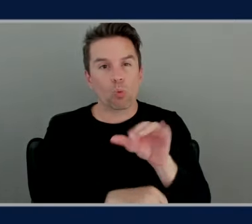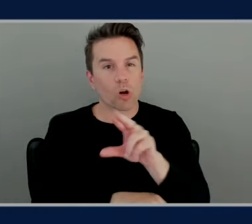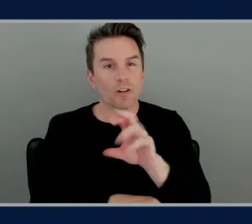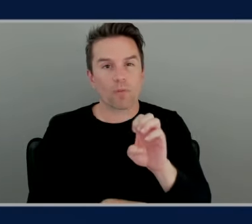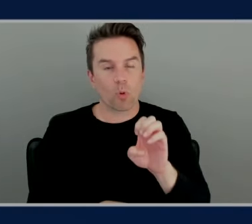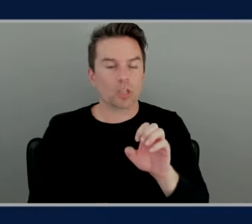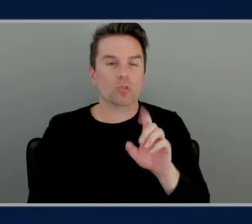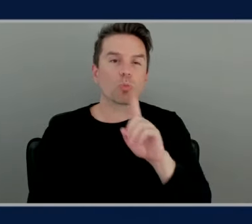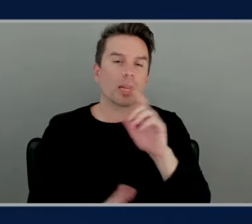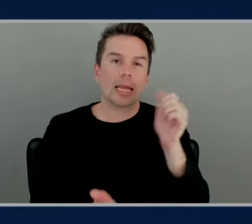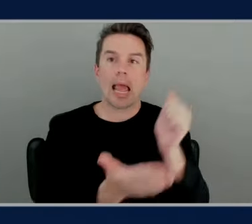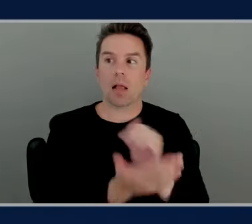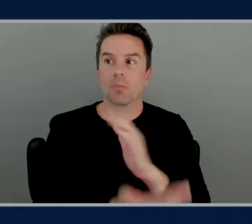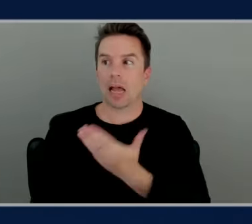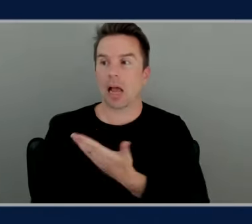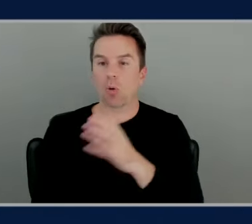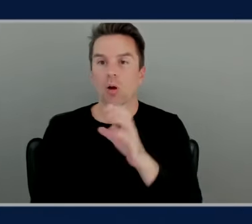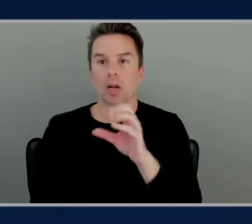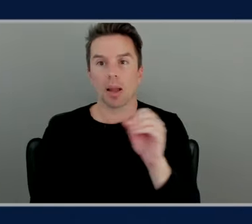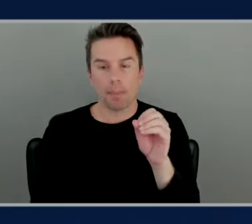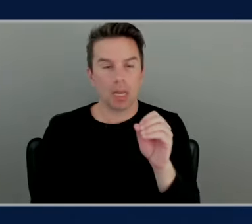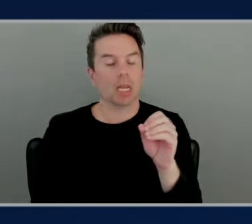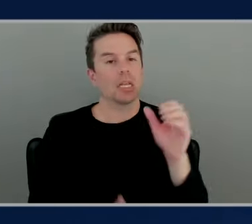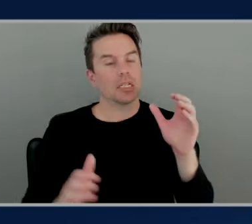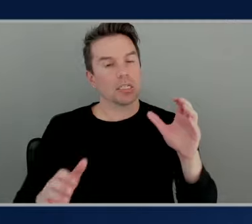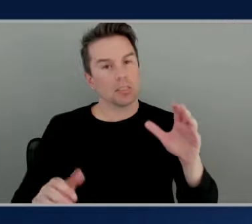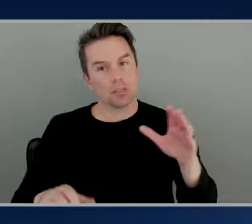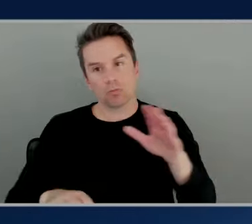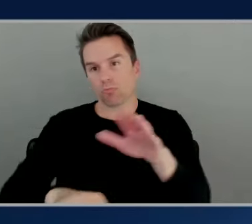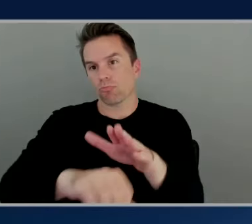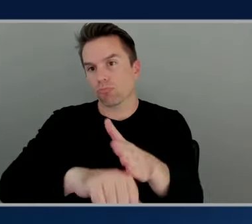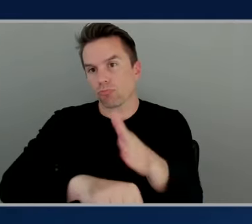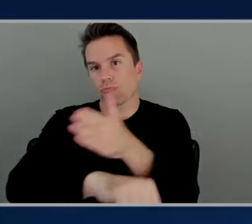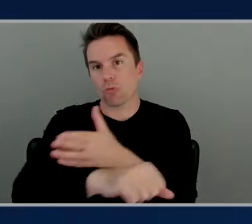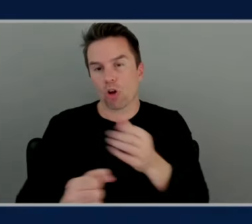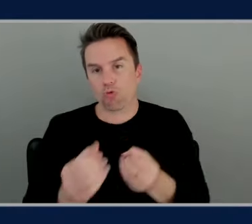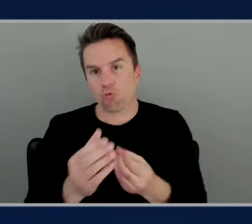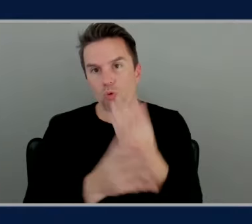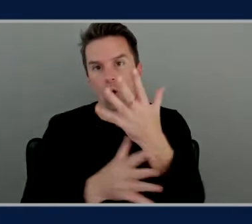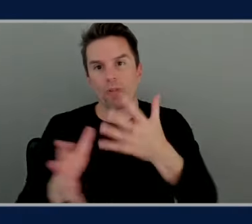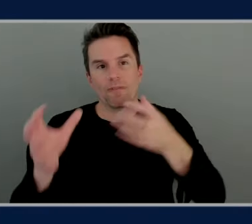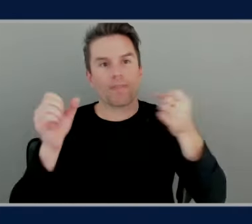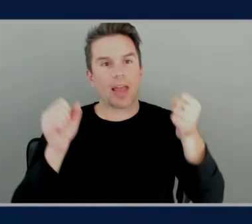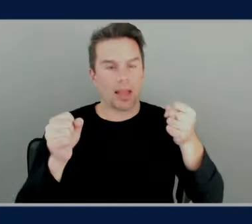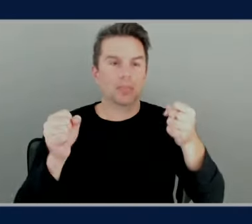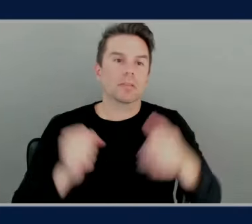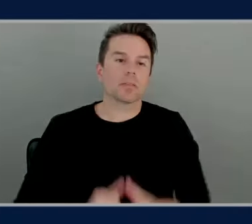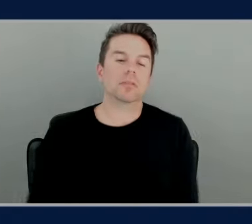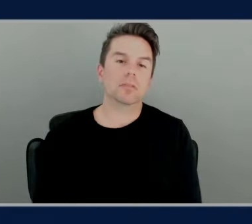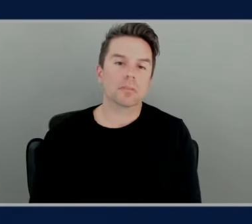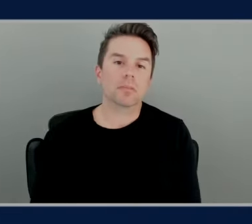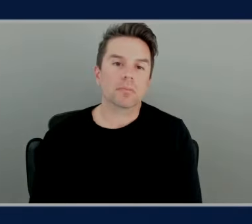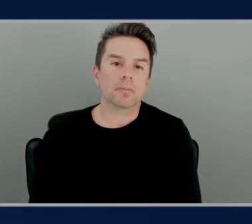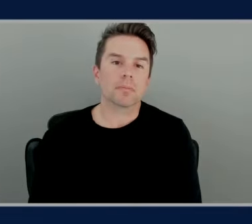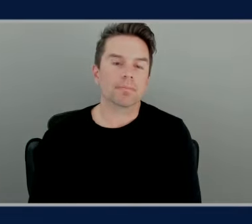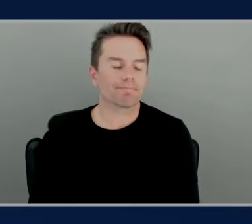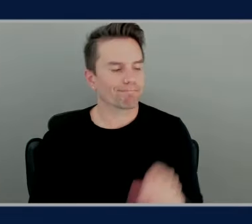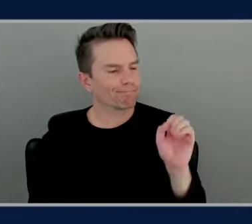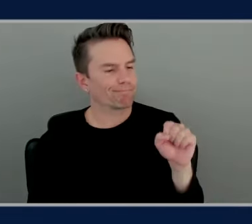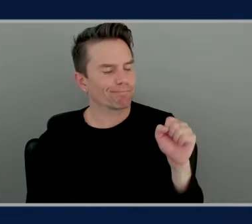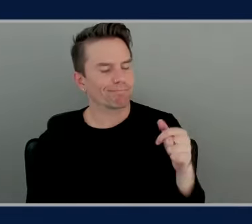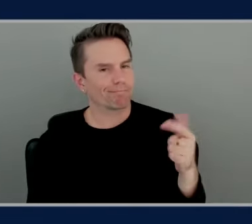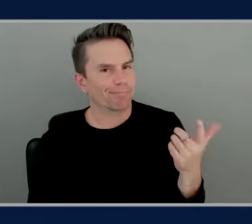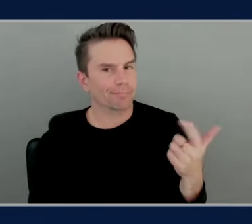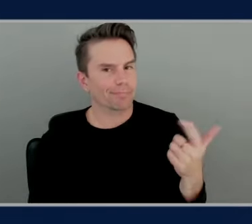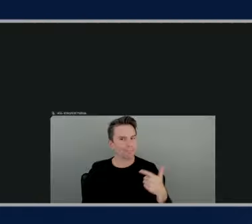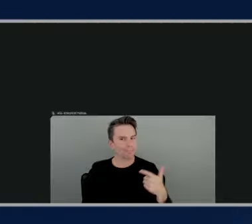I think for me that's kind of our mission as we create and, you know, maintain technical platforms. Yeah. Yeah, I'm very excited about the